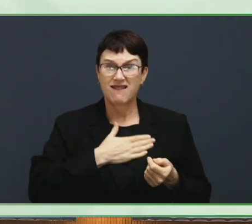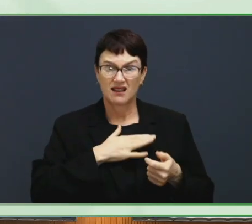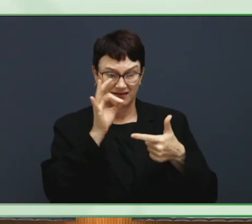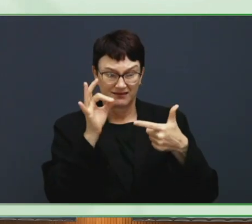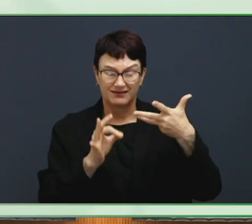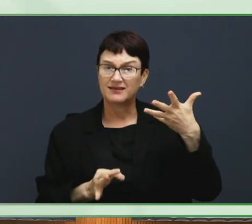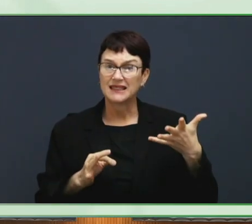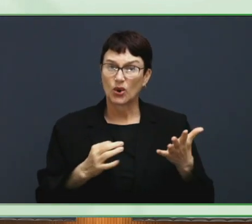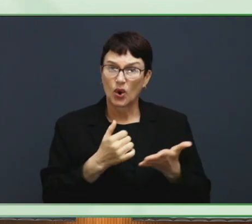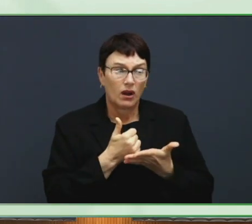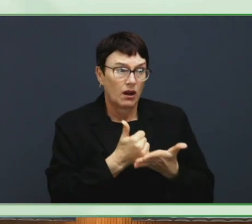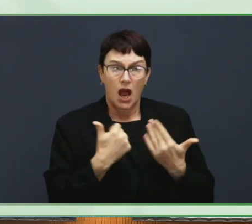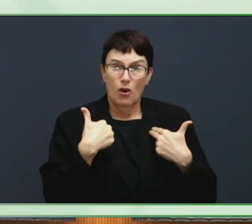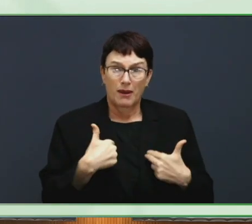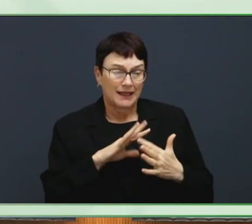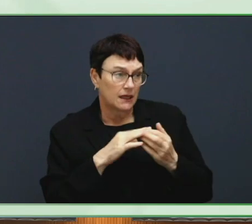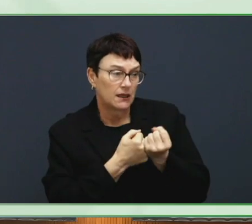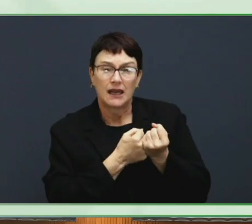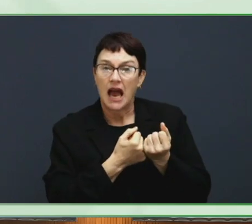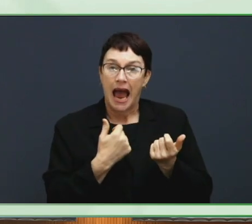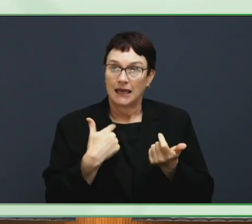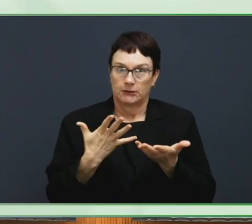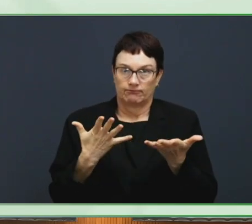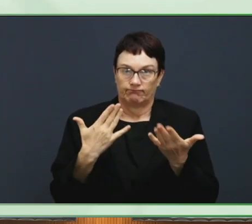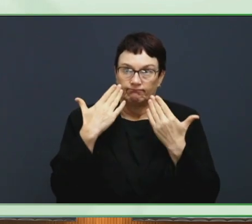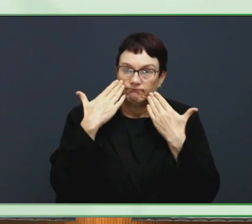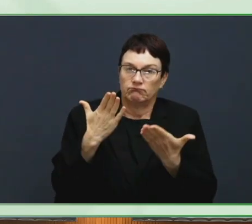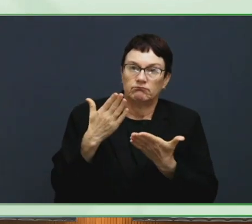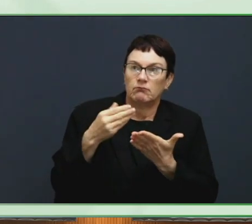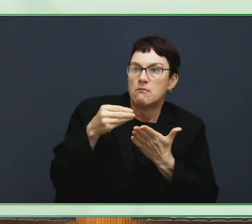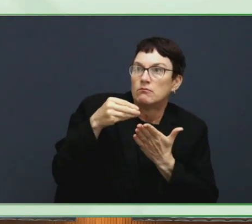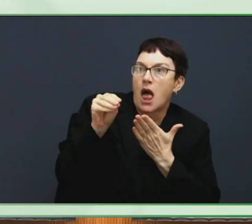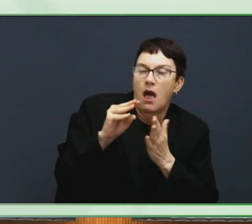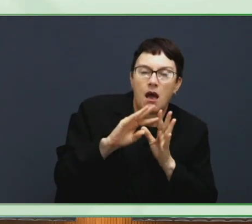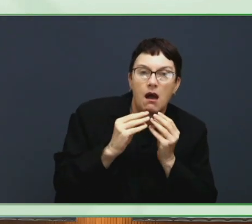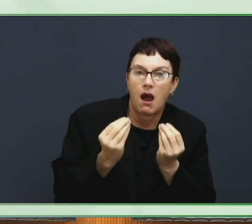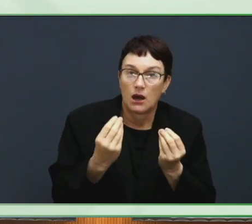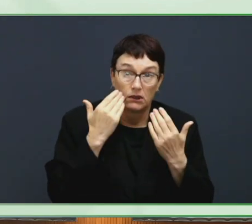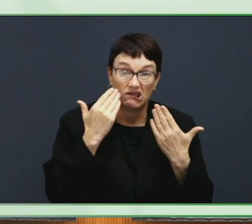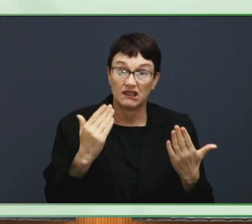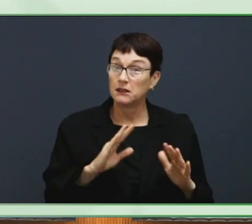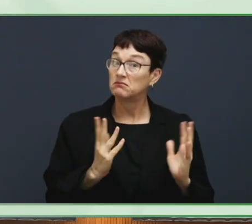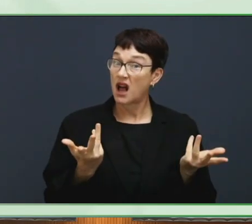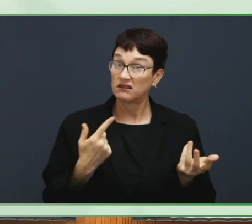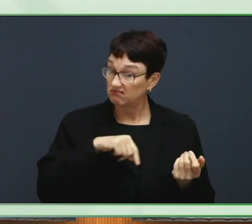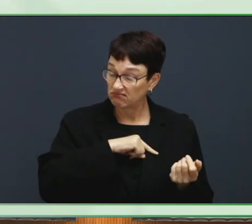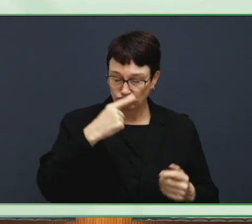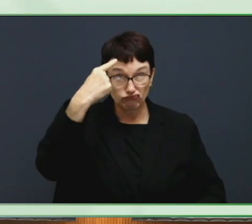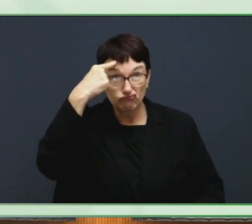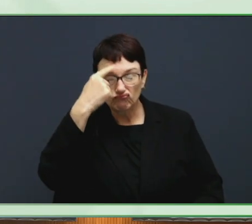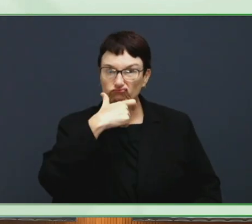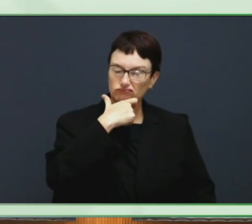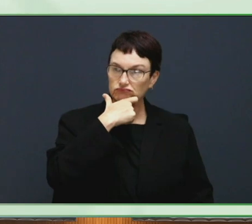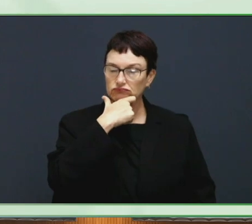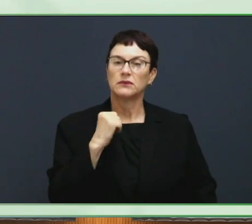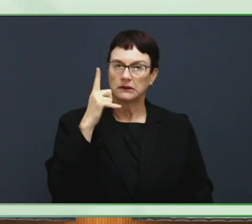humanitarian equipment. But you find your way. You start with the humanitarian help in the first place, even